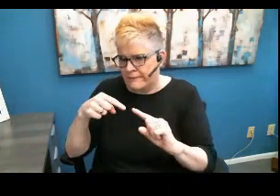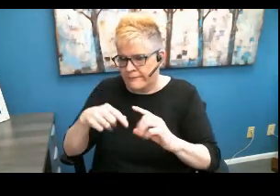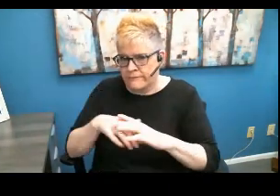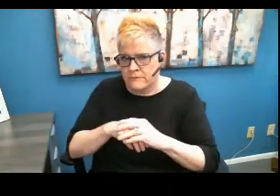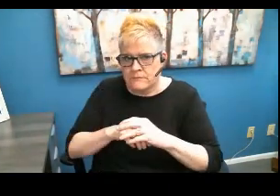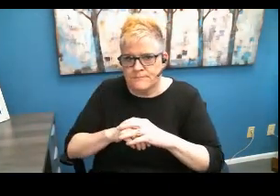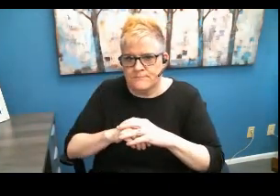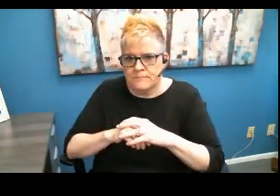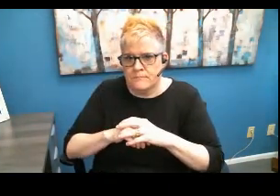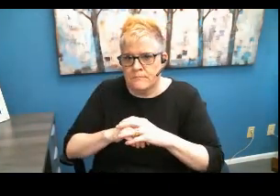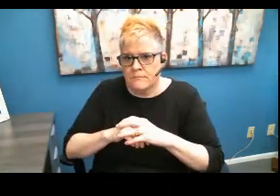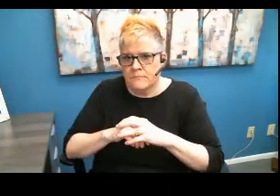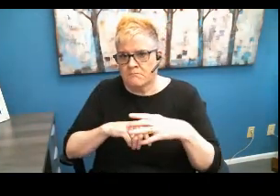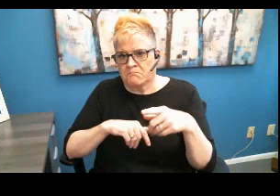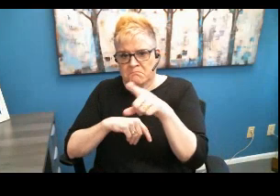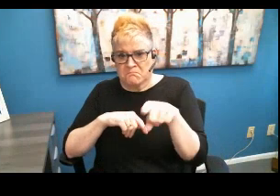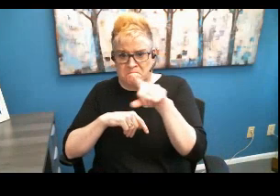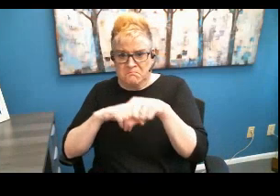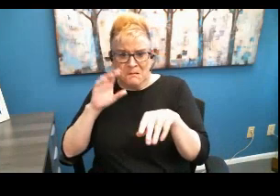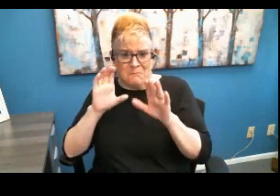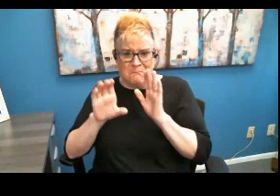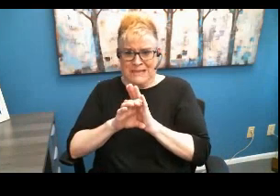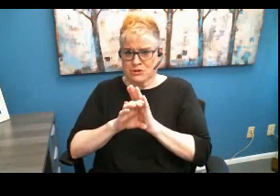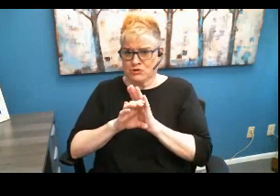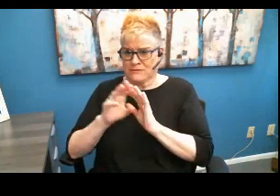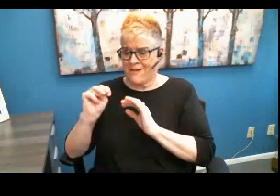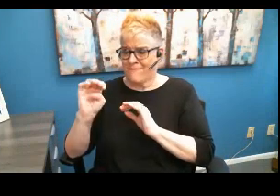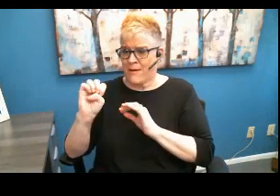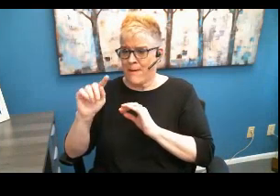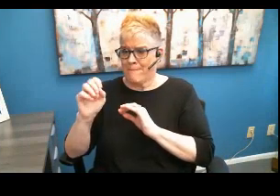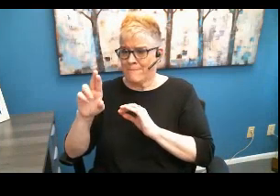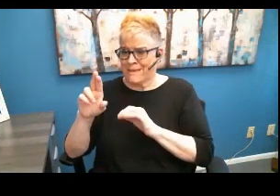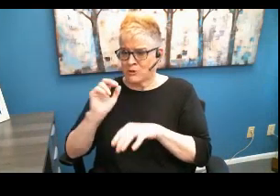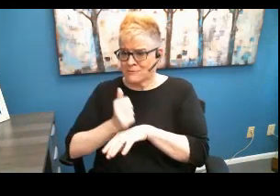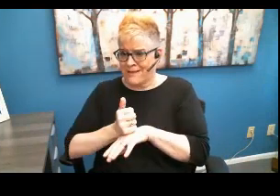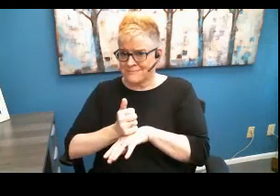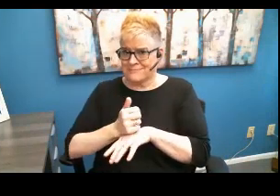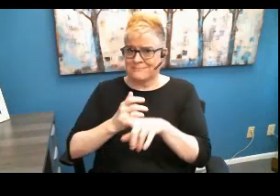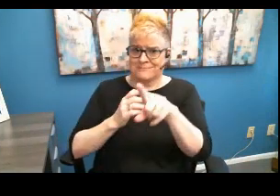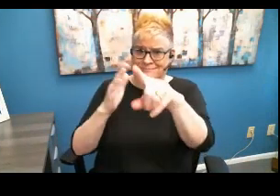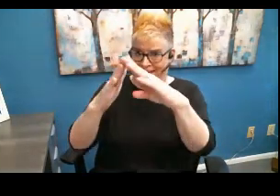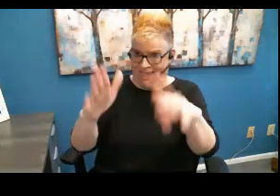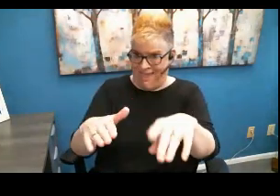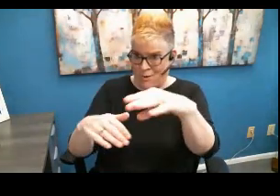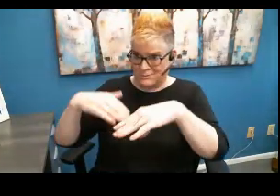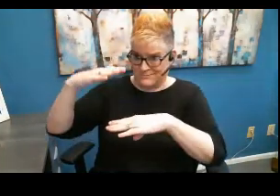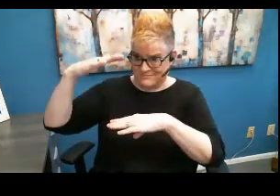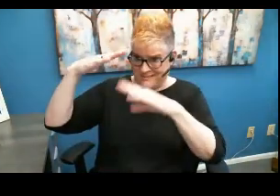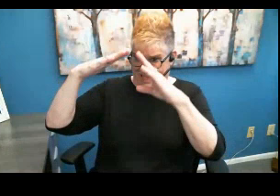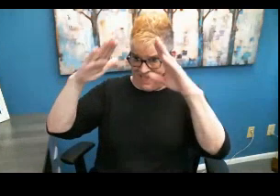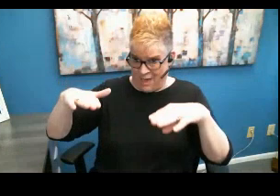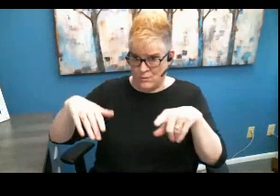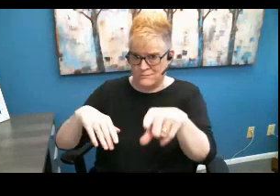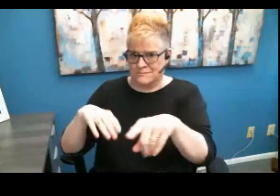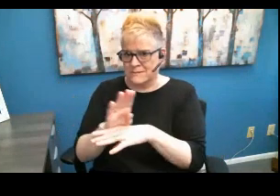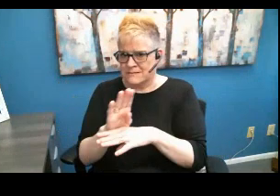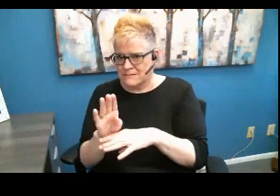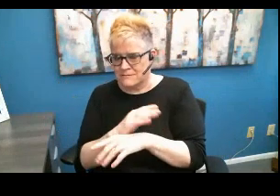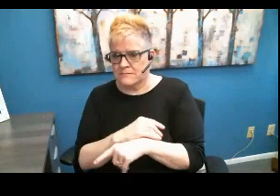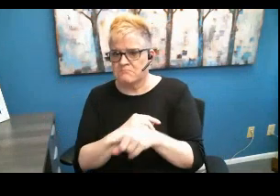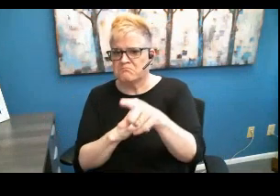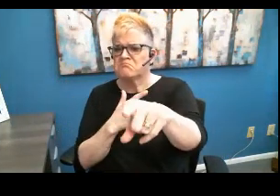So these are a couple pictures of meter sets, residential or commercial. These are different types of meters. This is probably a